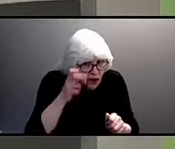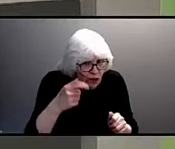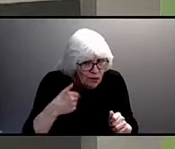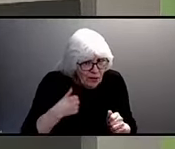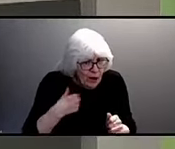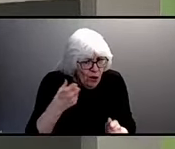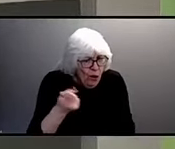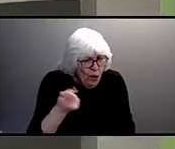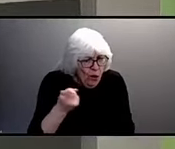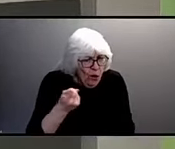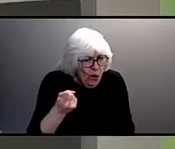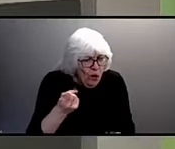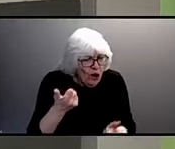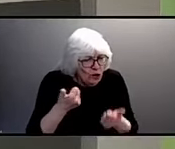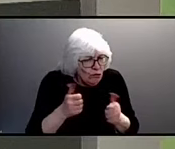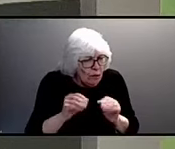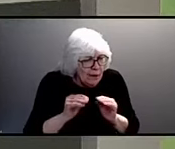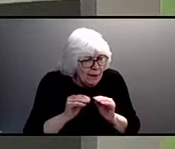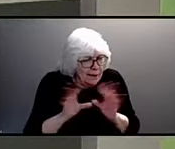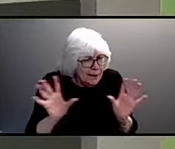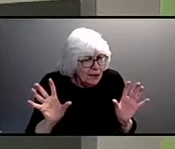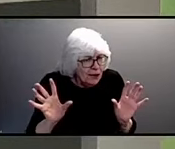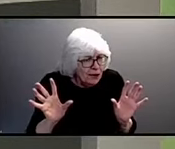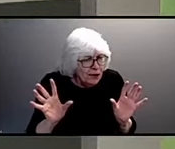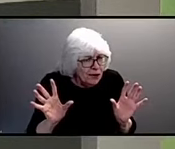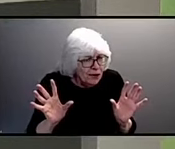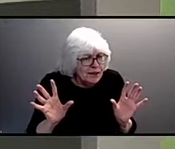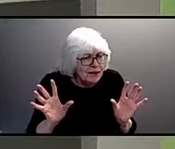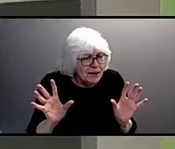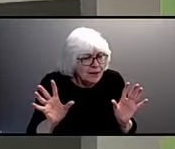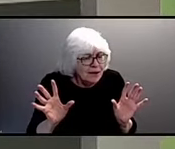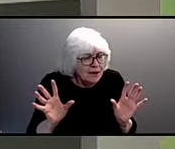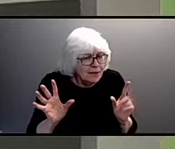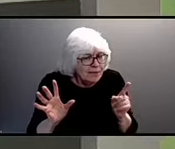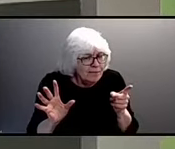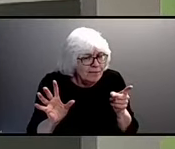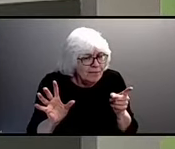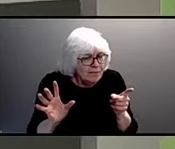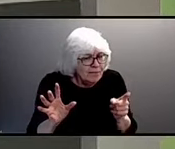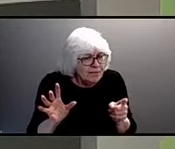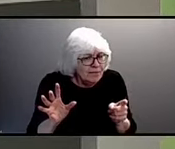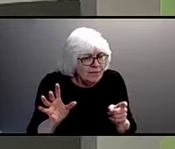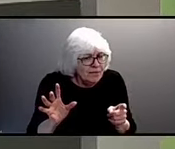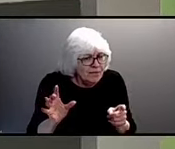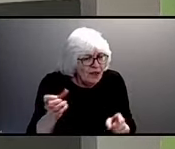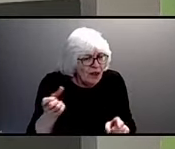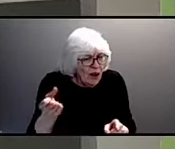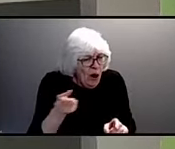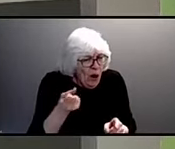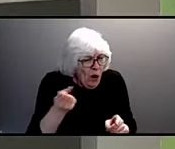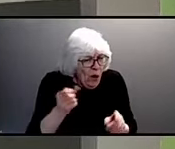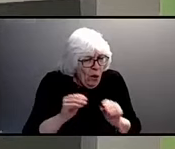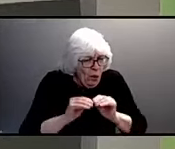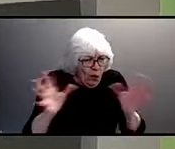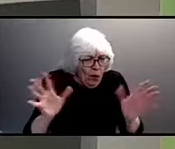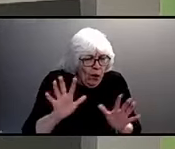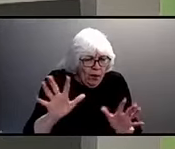Maybe we'll just come back to make sure we've got connectivity there with our team. And if there is a